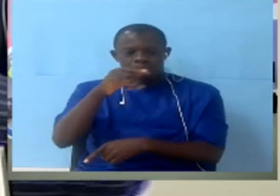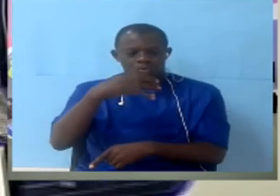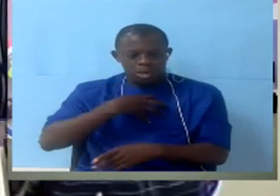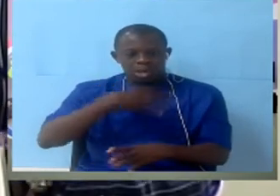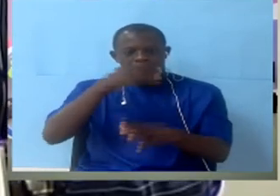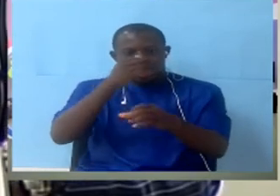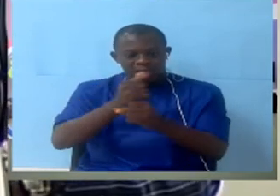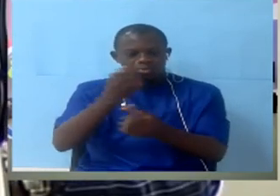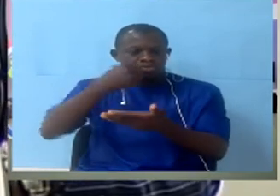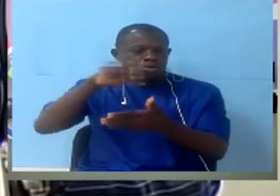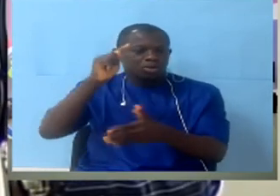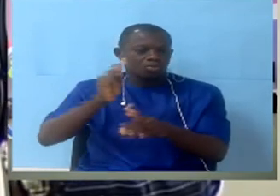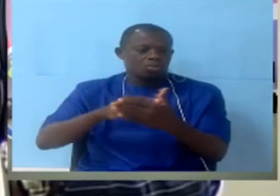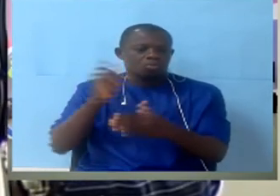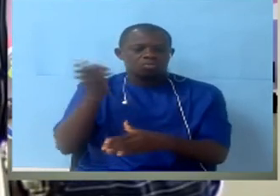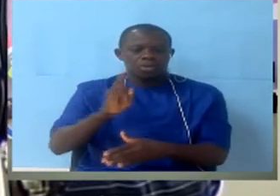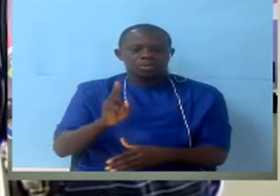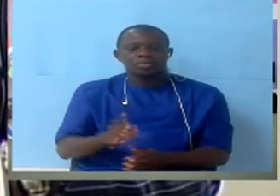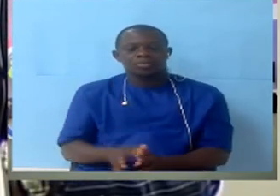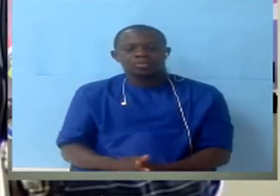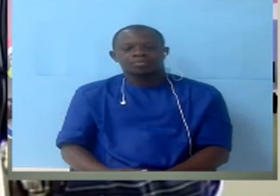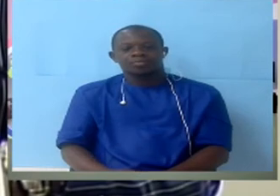assistance, correct?